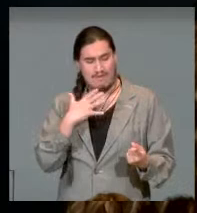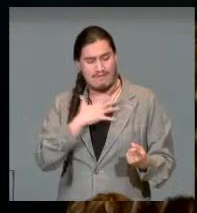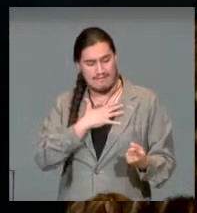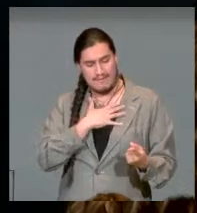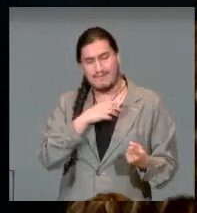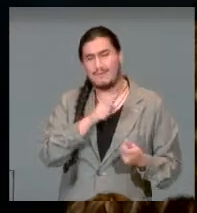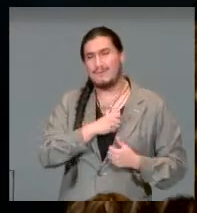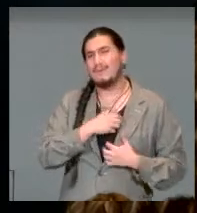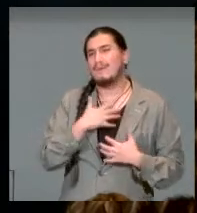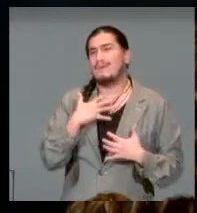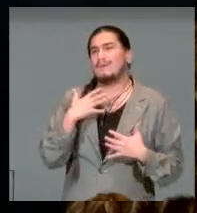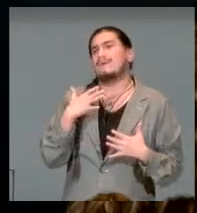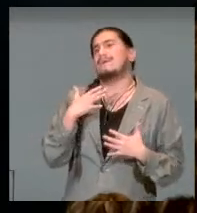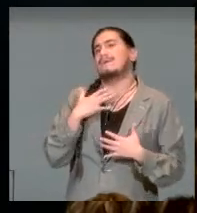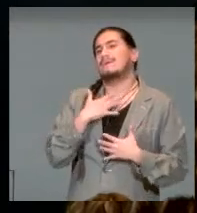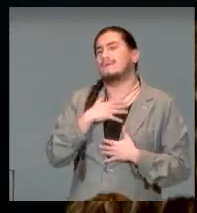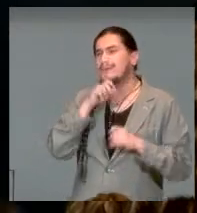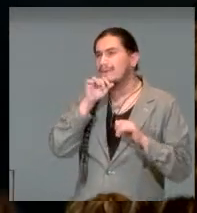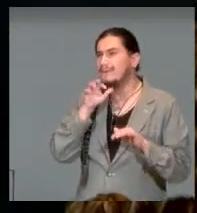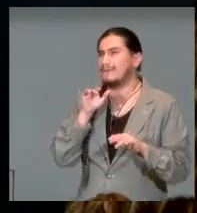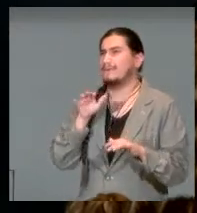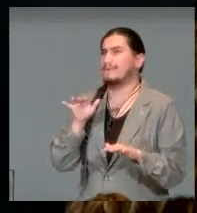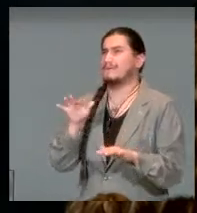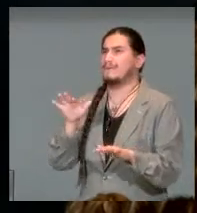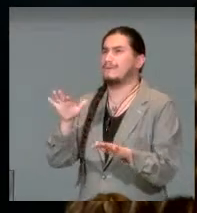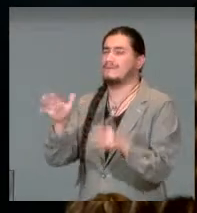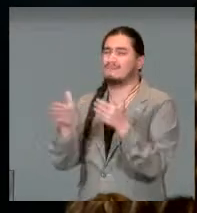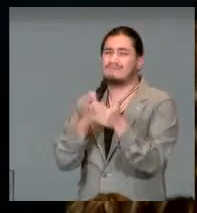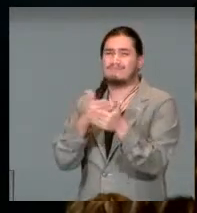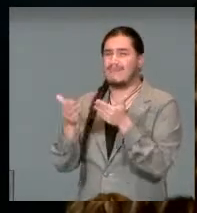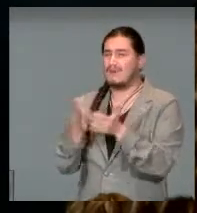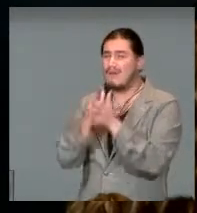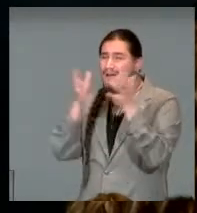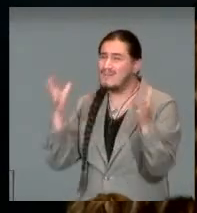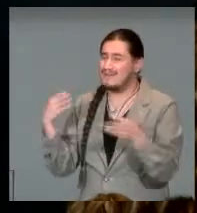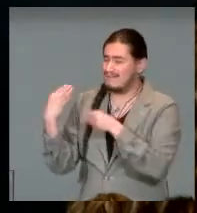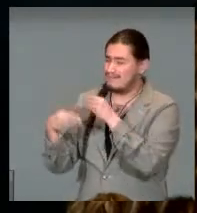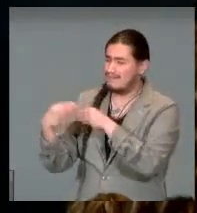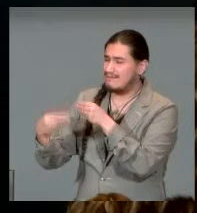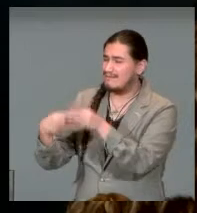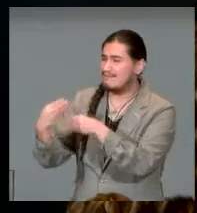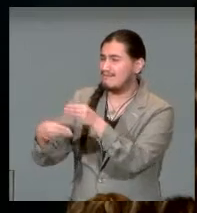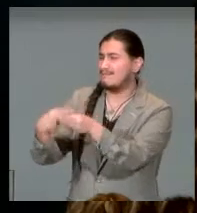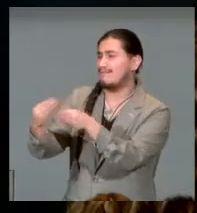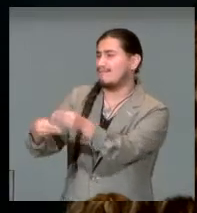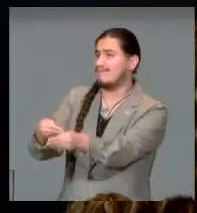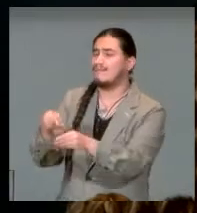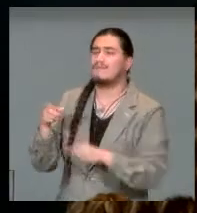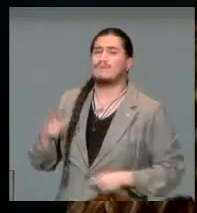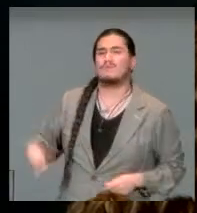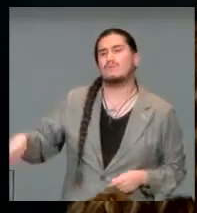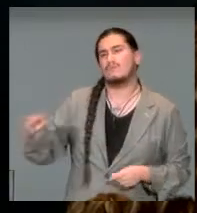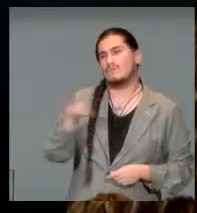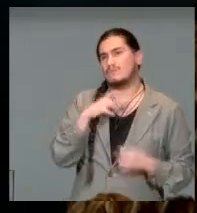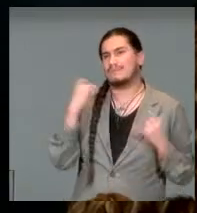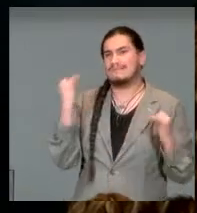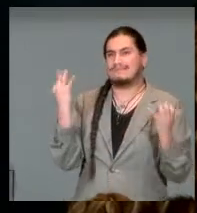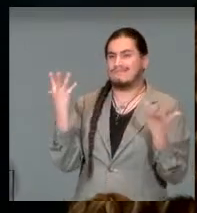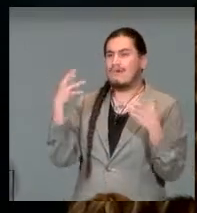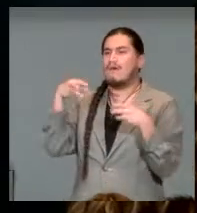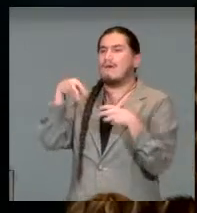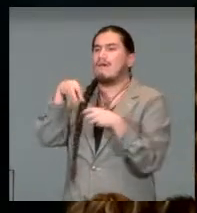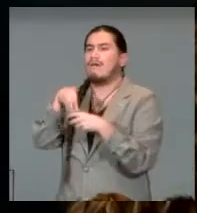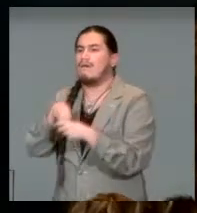Exhale. However many generations it takes, you still fold into the pain